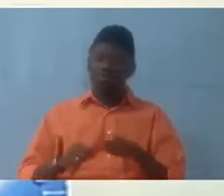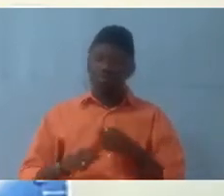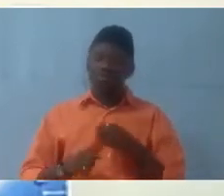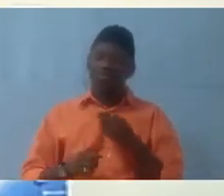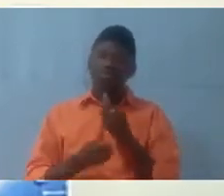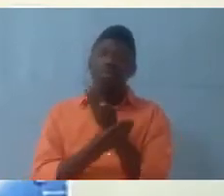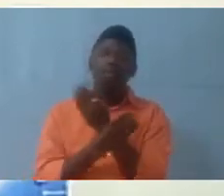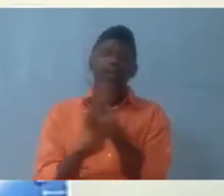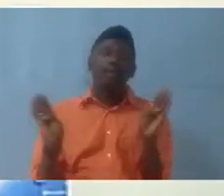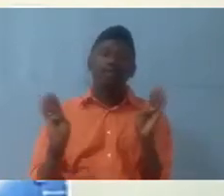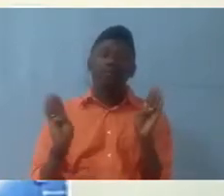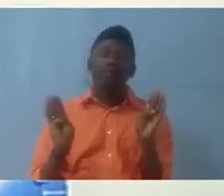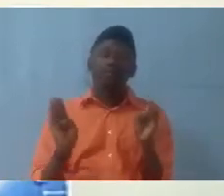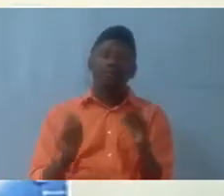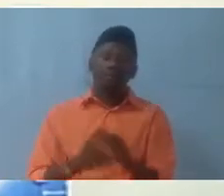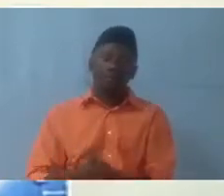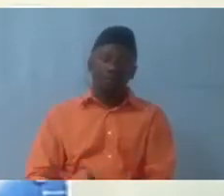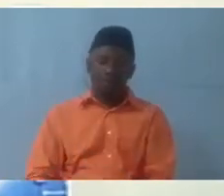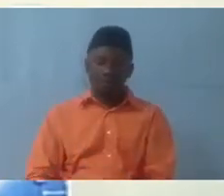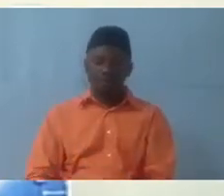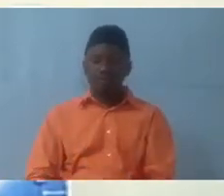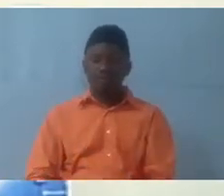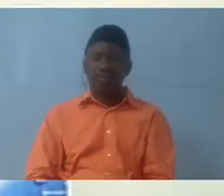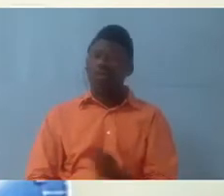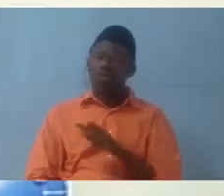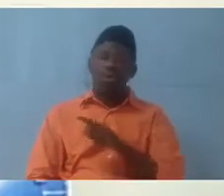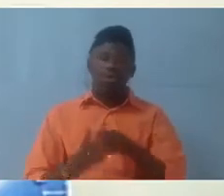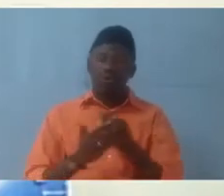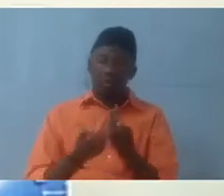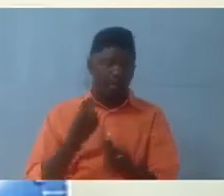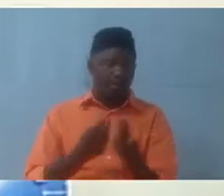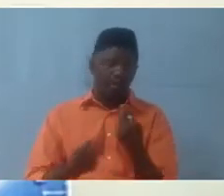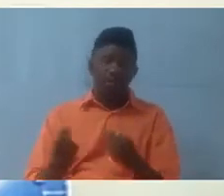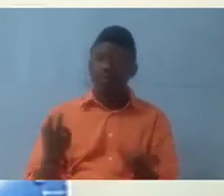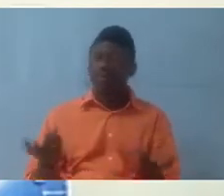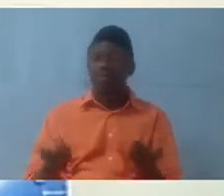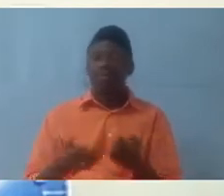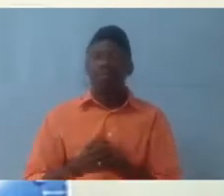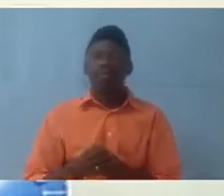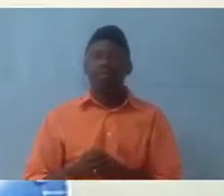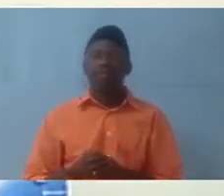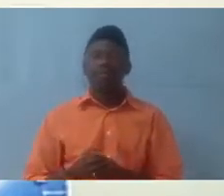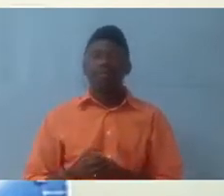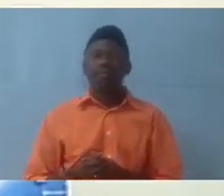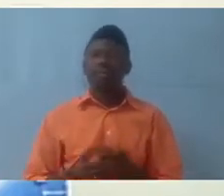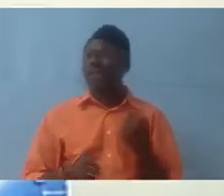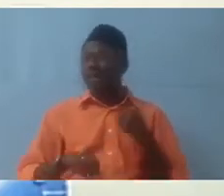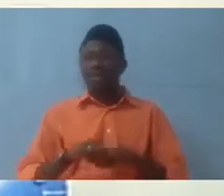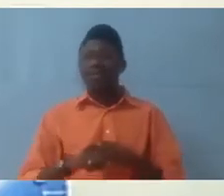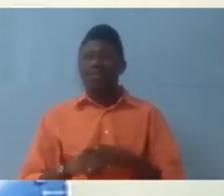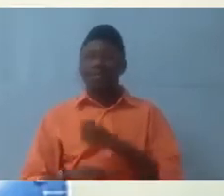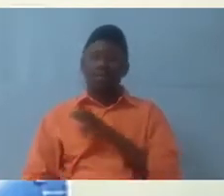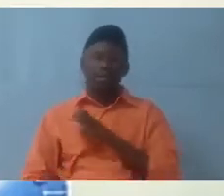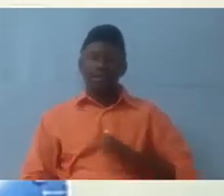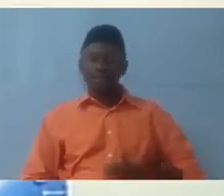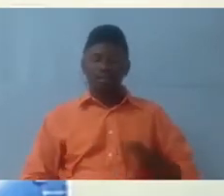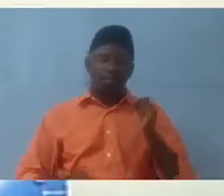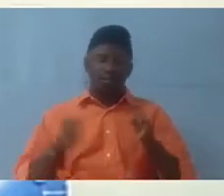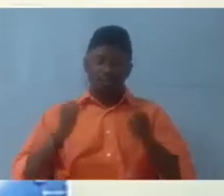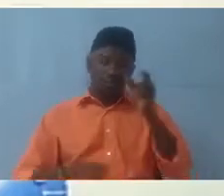And that the CJ was very was not pleased and was saying that, well, you